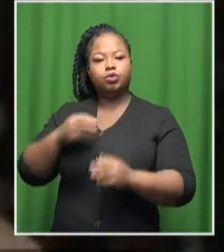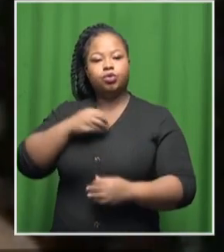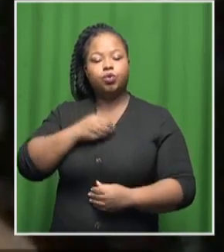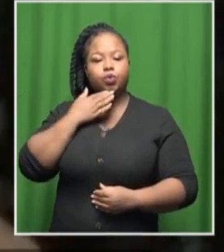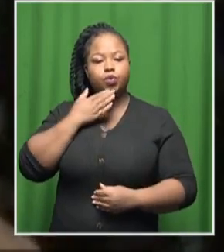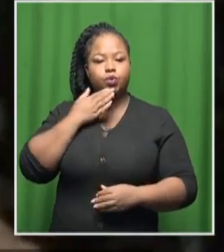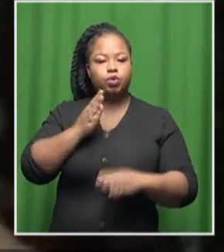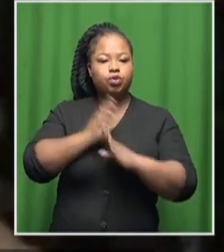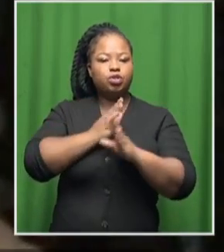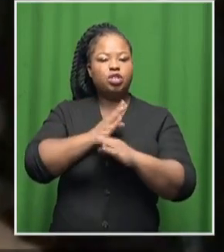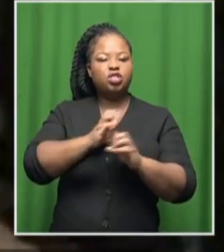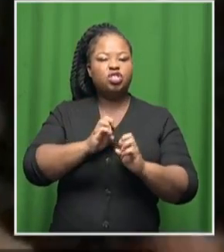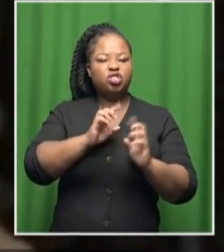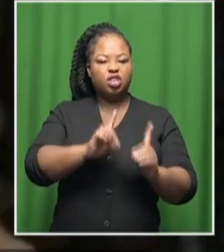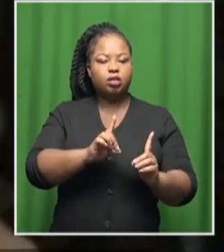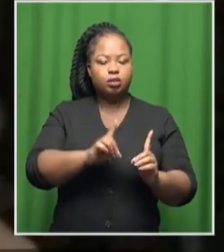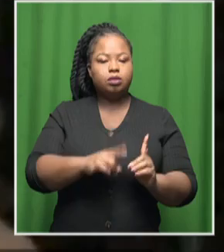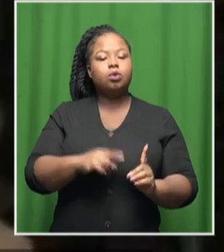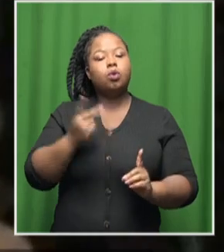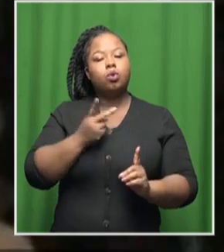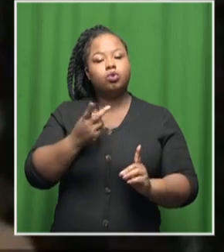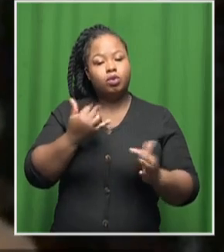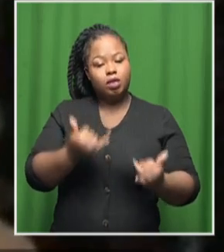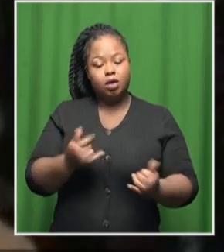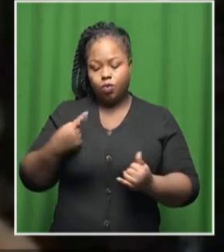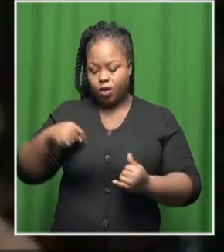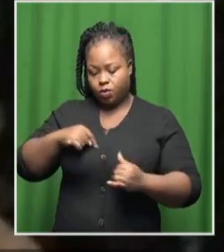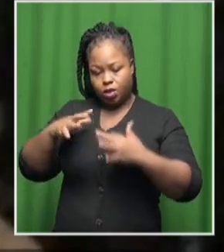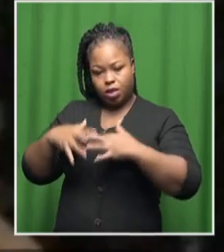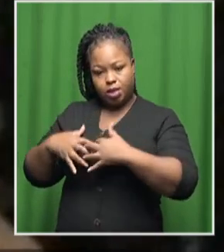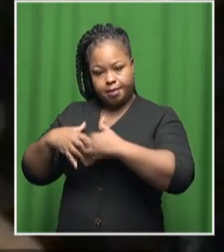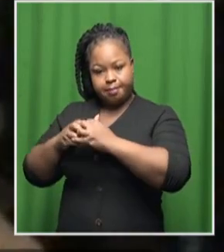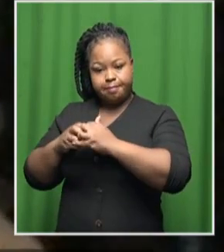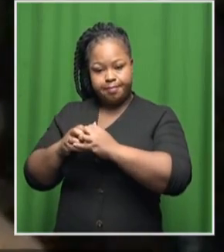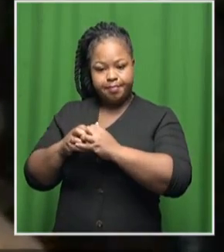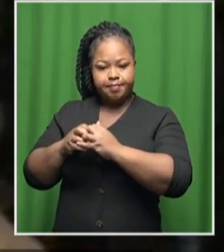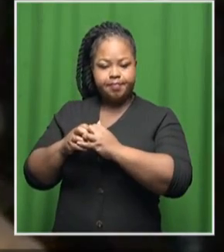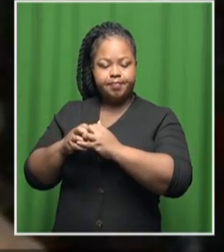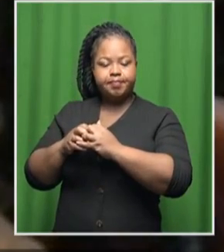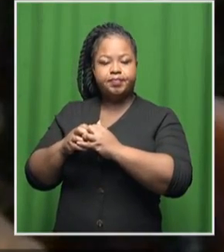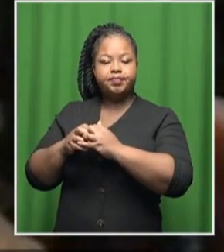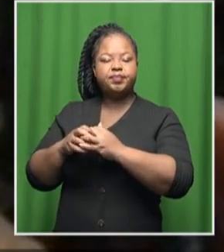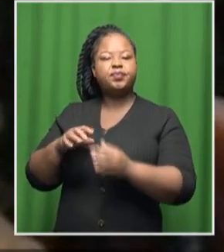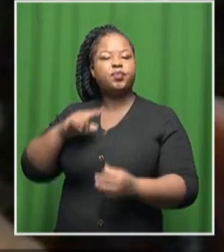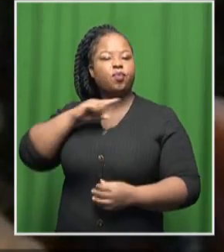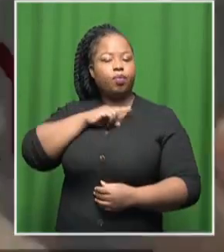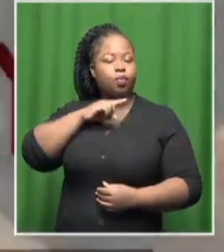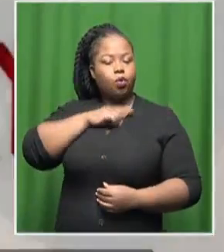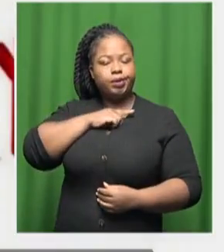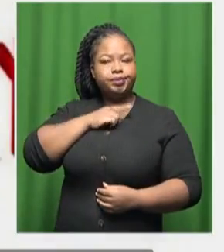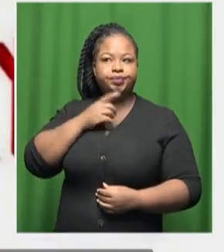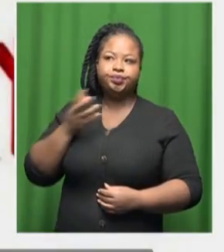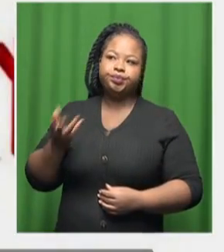regarding the collections of kids. So during the process of us developing the platform, it was more of a